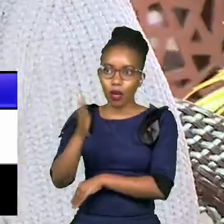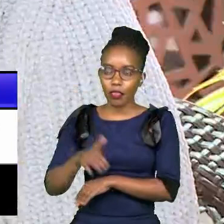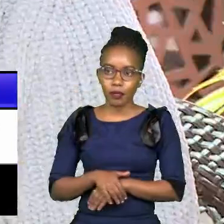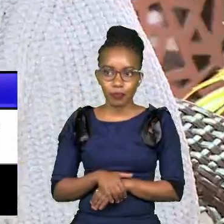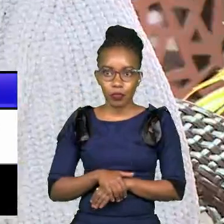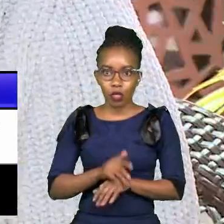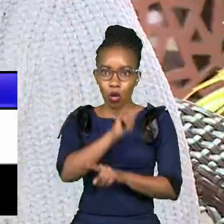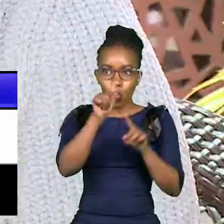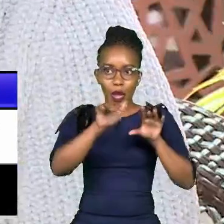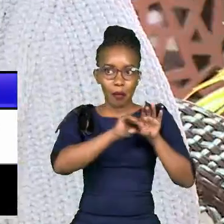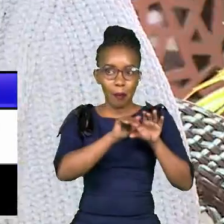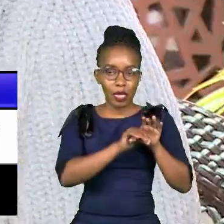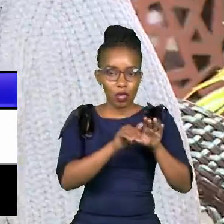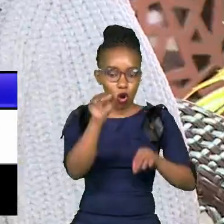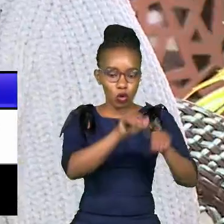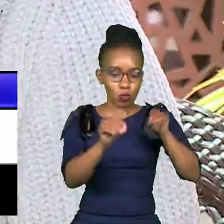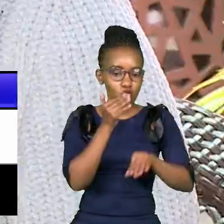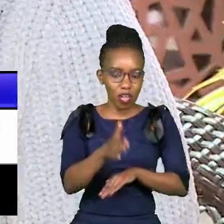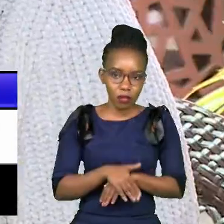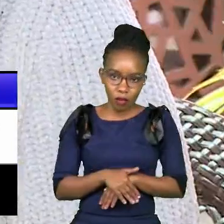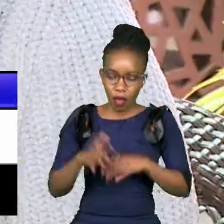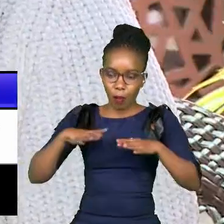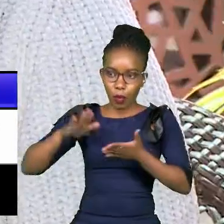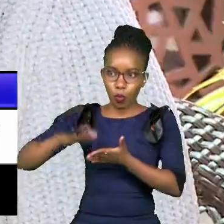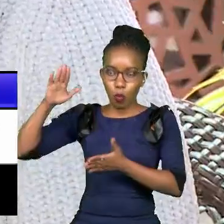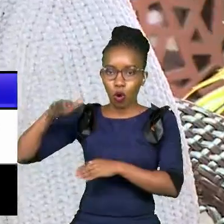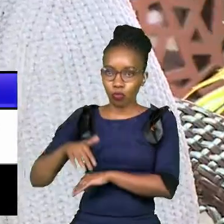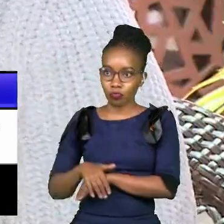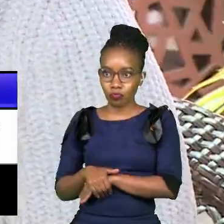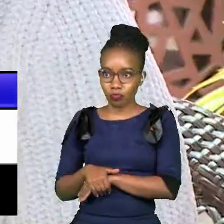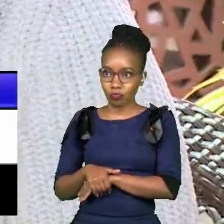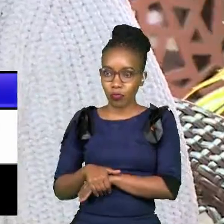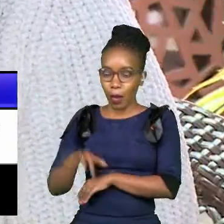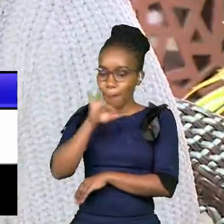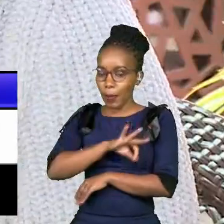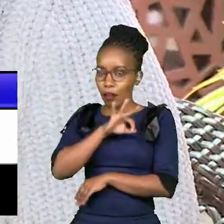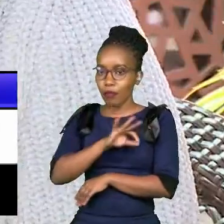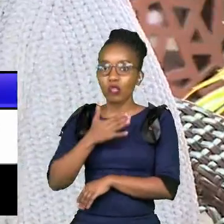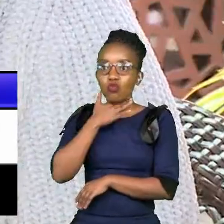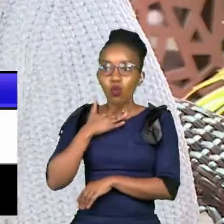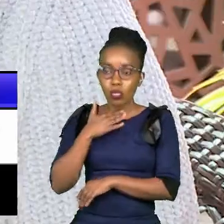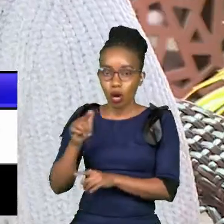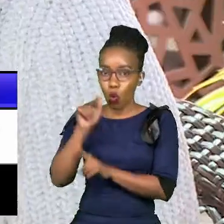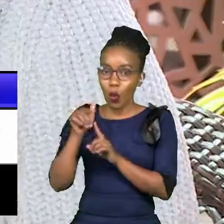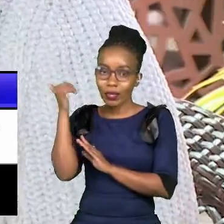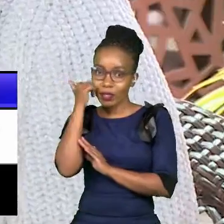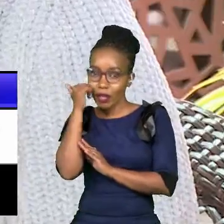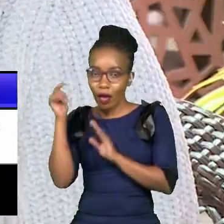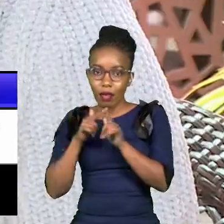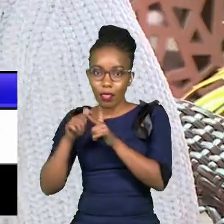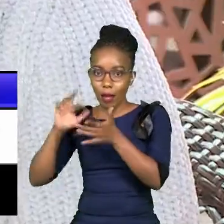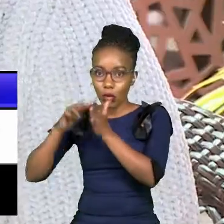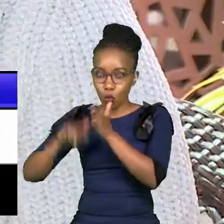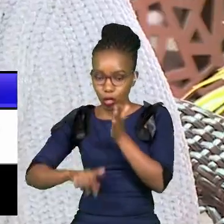less members contributing and more people who are claiming for benefits in terms of when they are seeking services, it means that